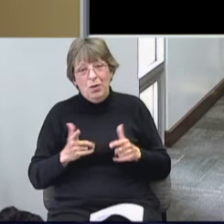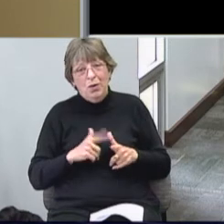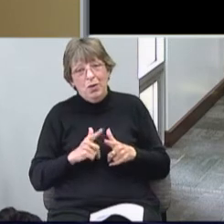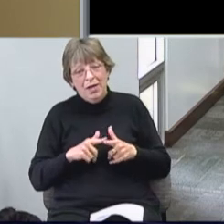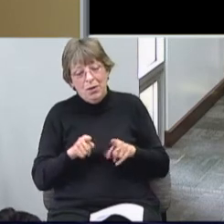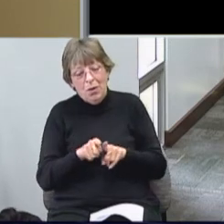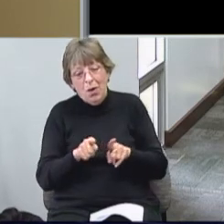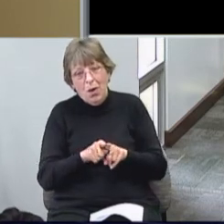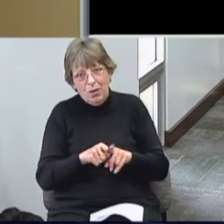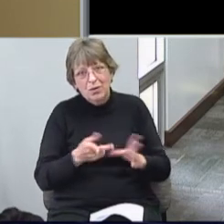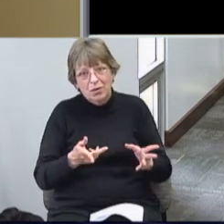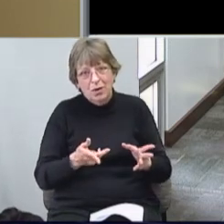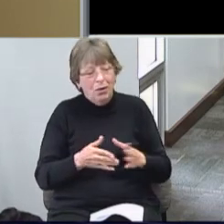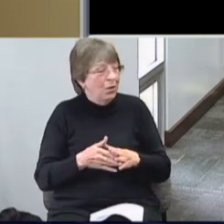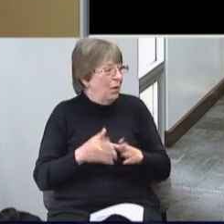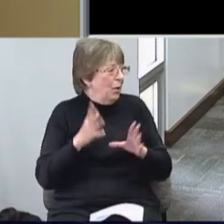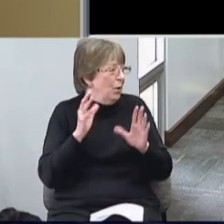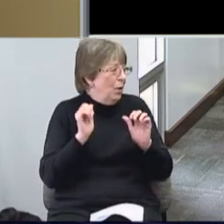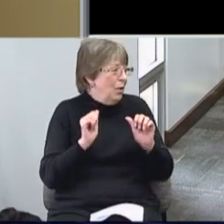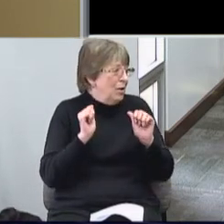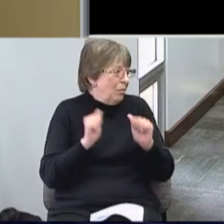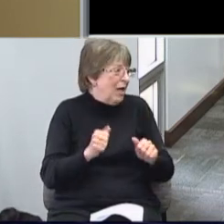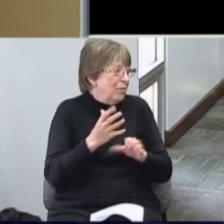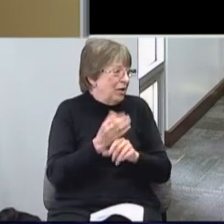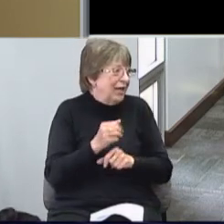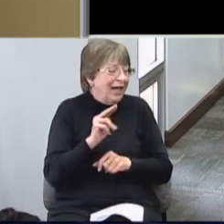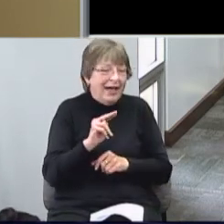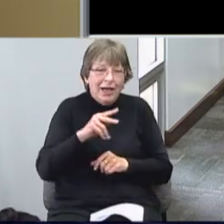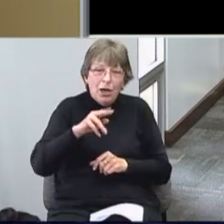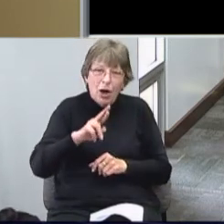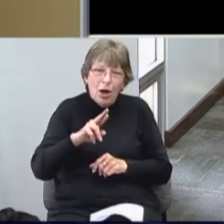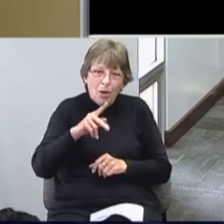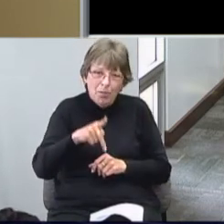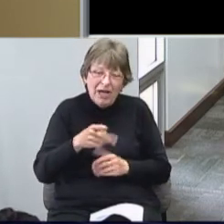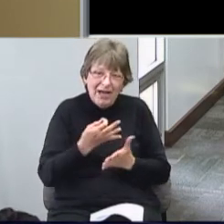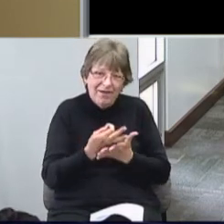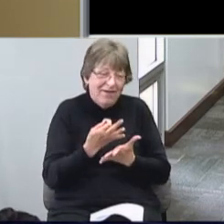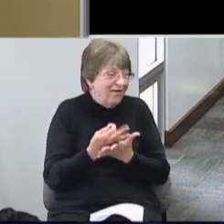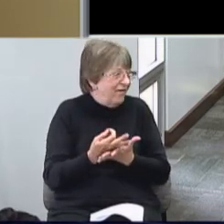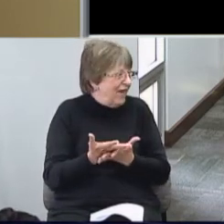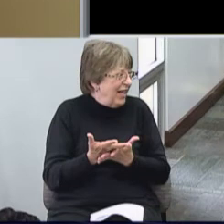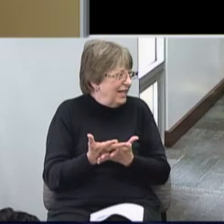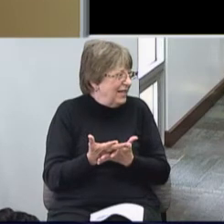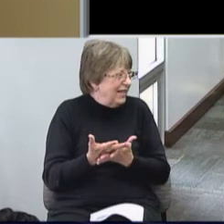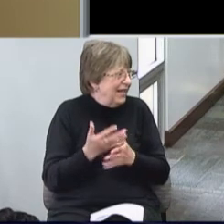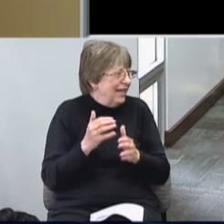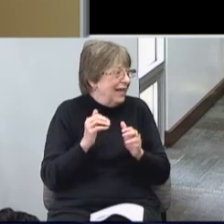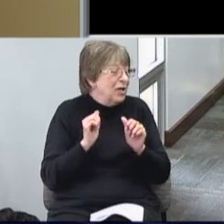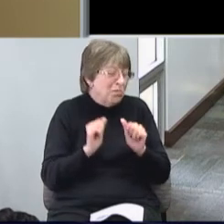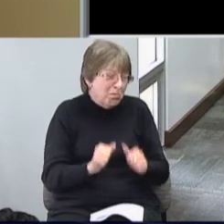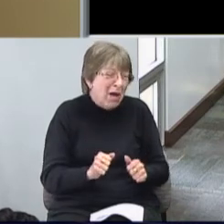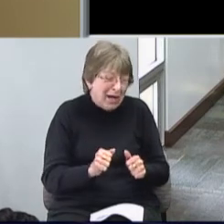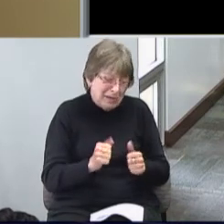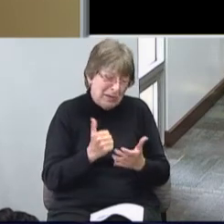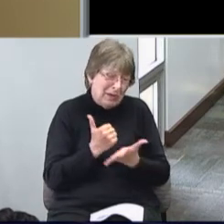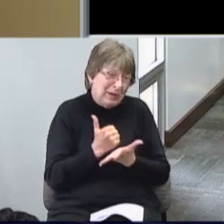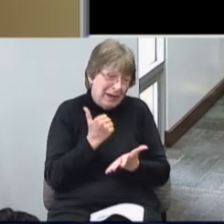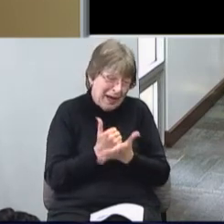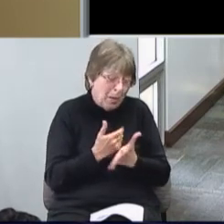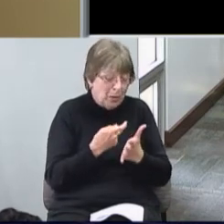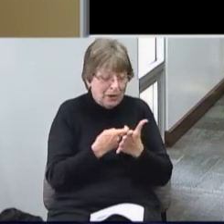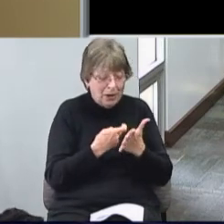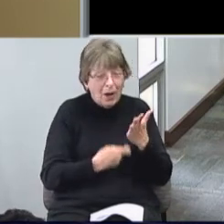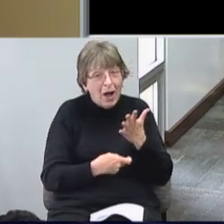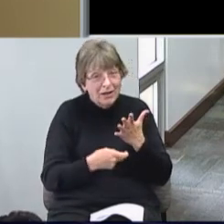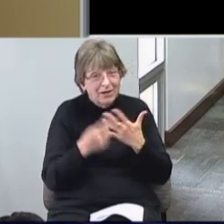have qualified for NRP funds. So between the two of those, that could have helped to offset the additional cost for